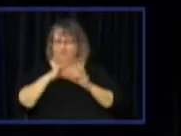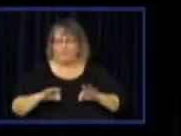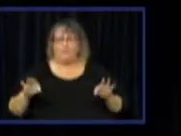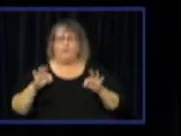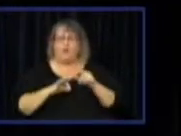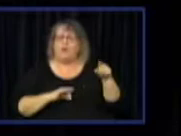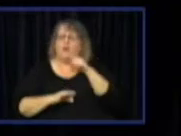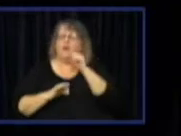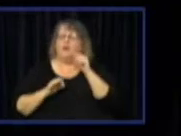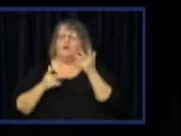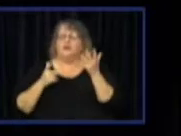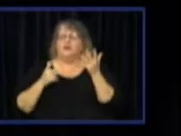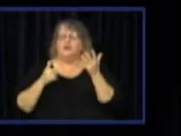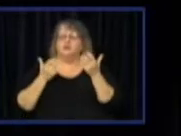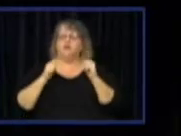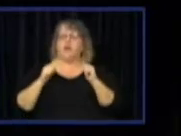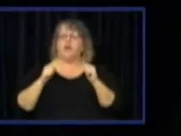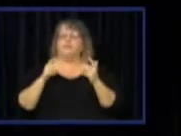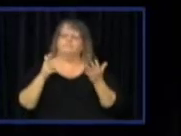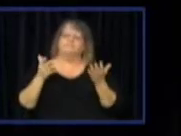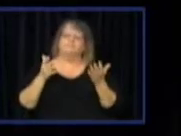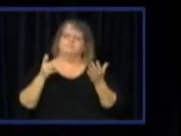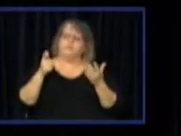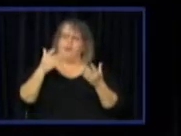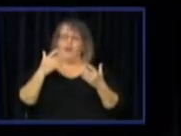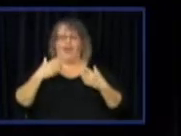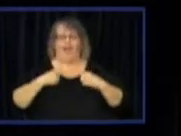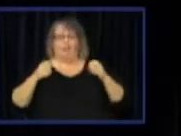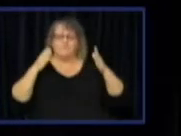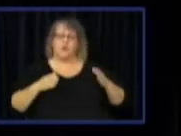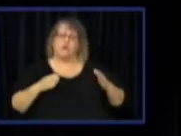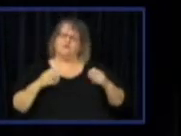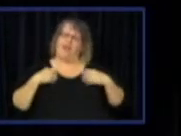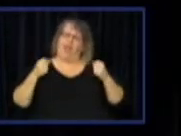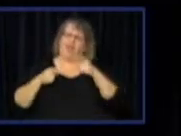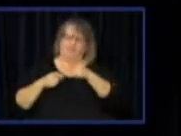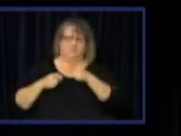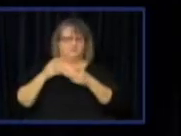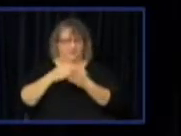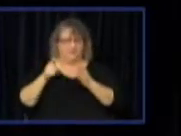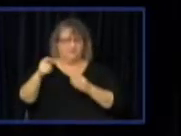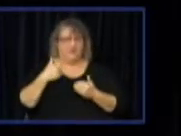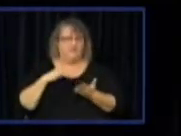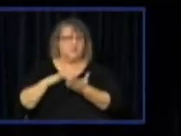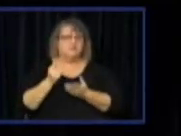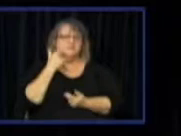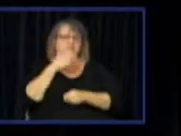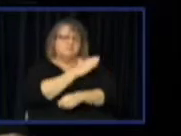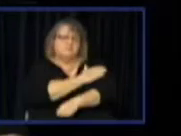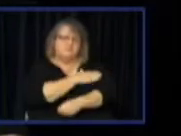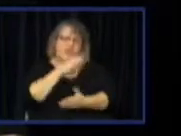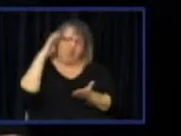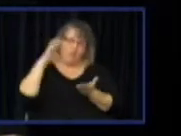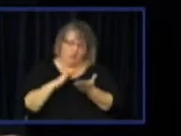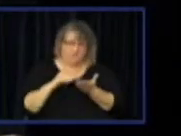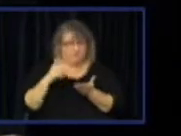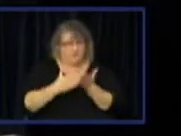people who do try to lead a healthy lifestyle often do need medications to lower their blood pressure.